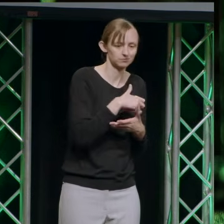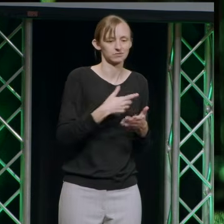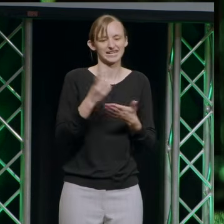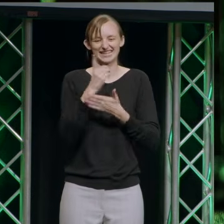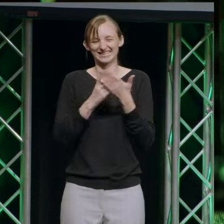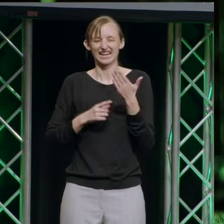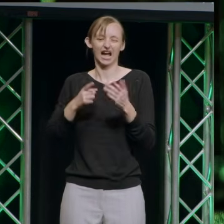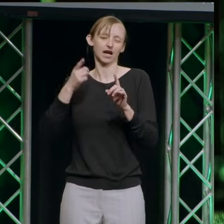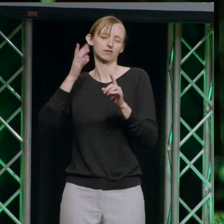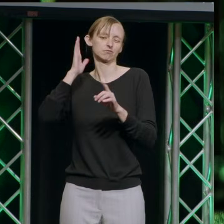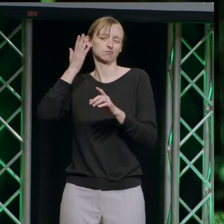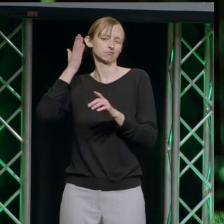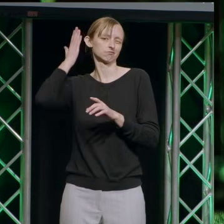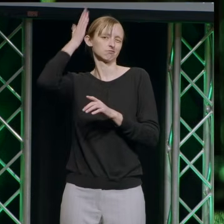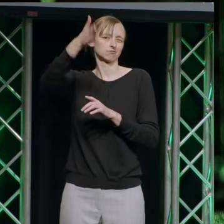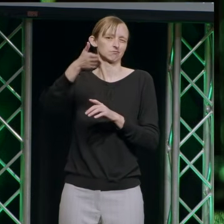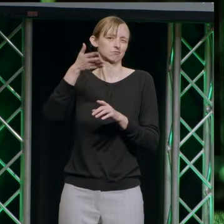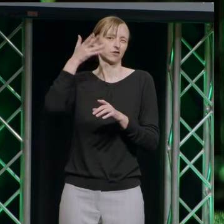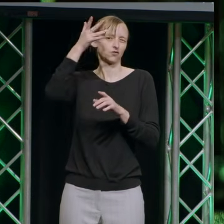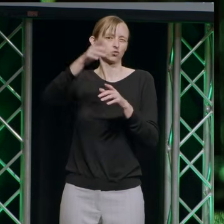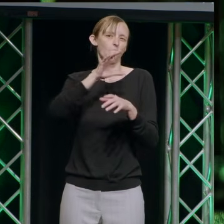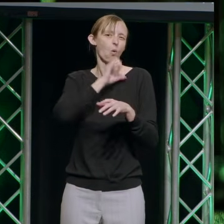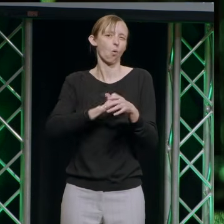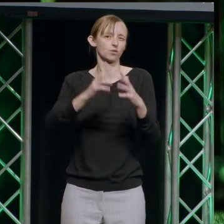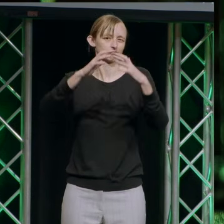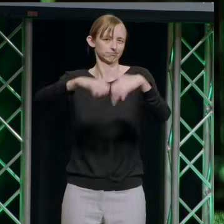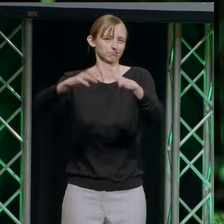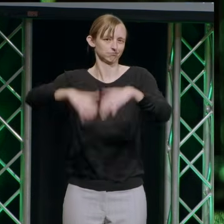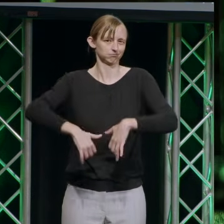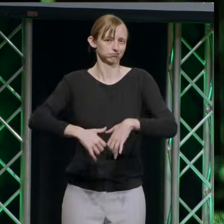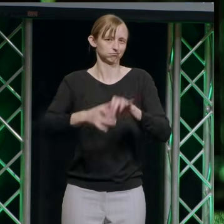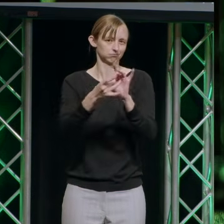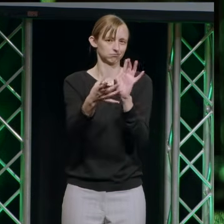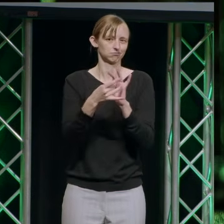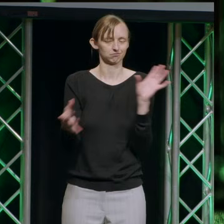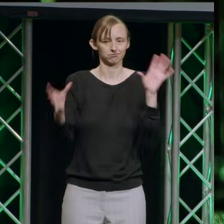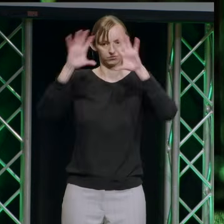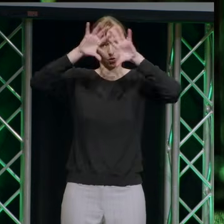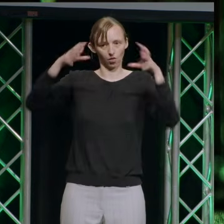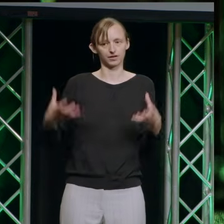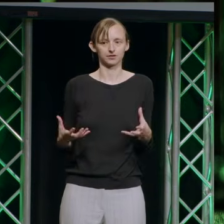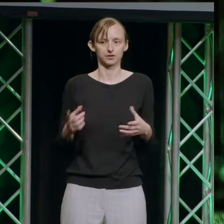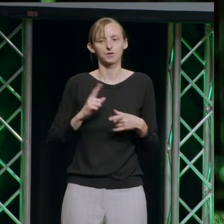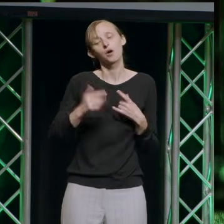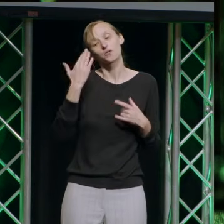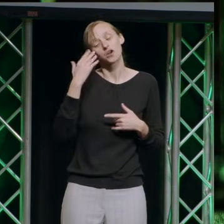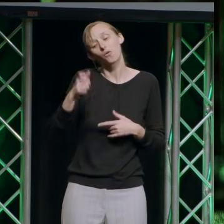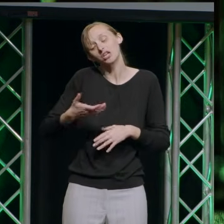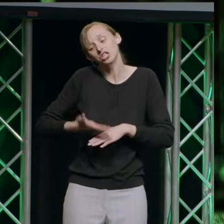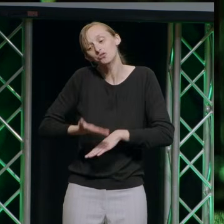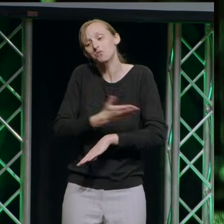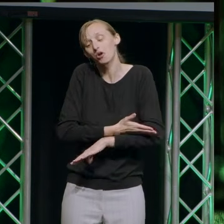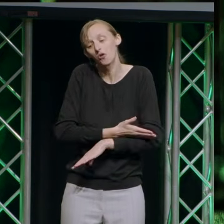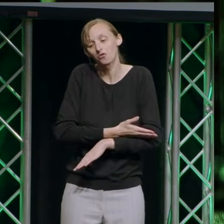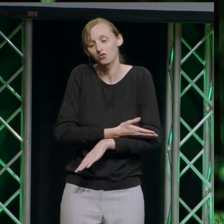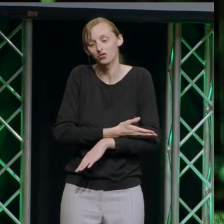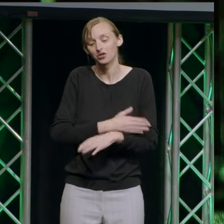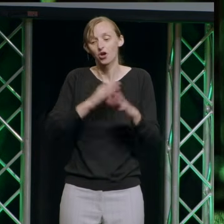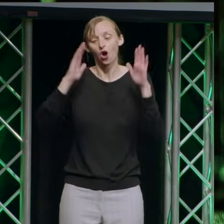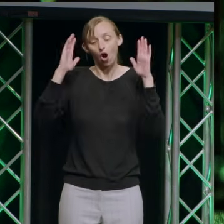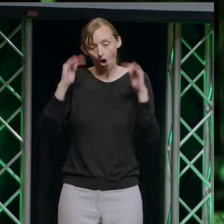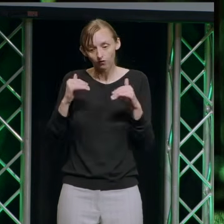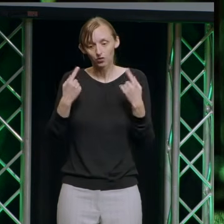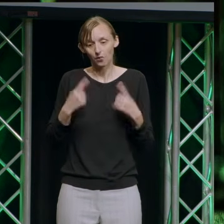a holistic endeavor. Yeah. Thank you. Well, we know we have work to do, and that is something, hopefully once